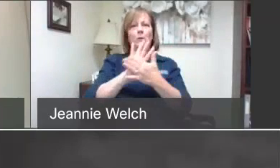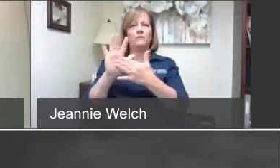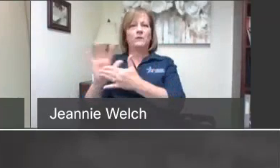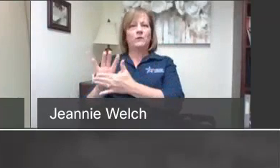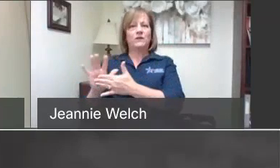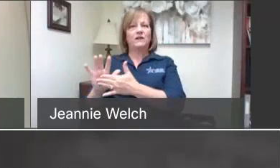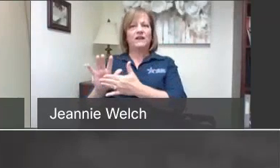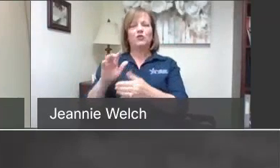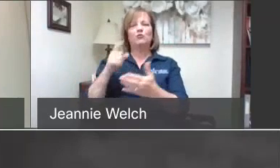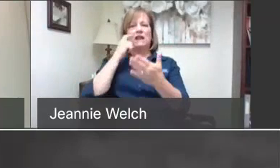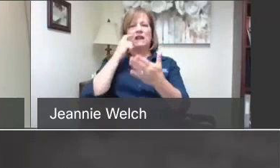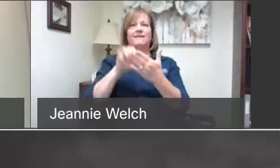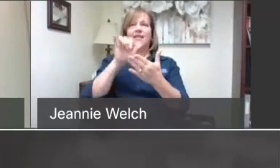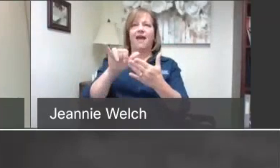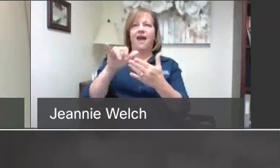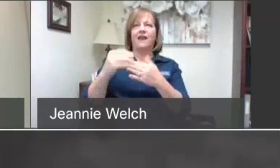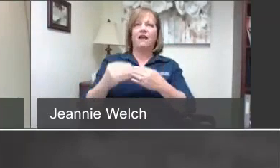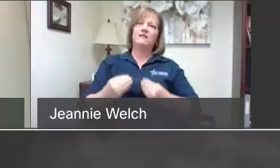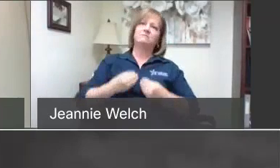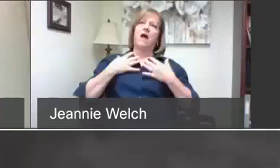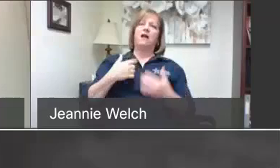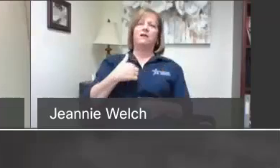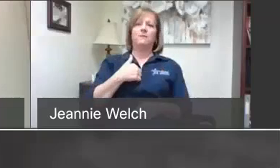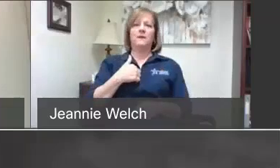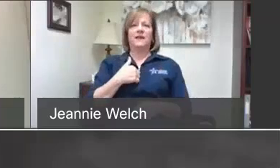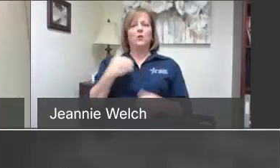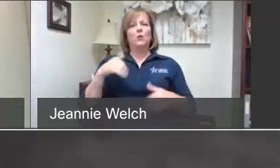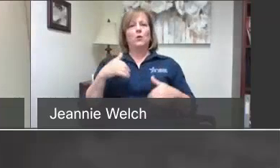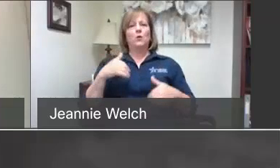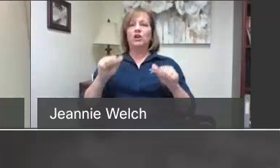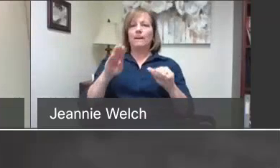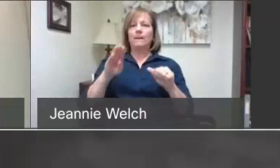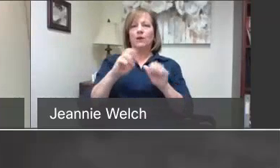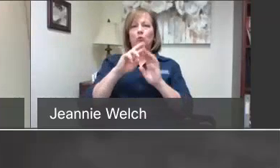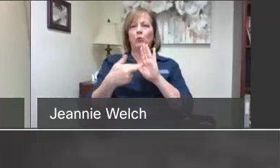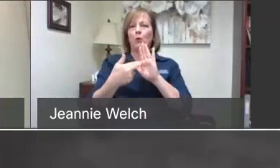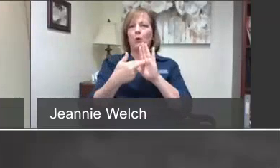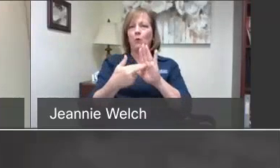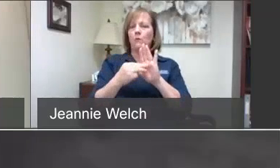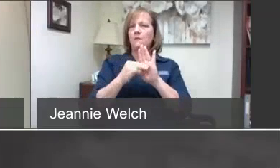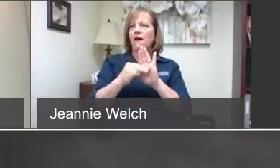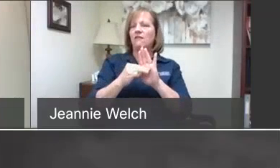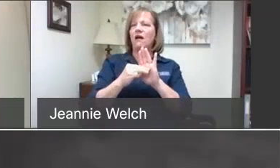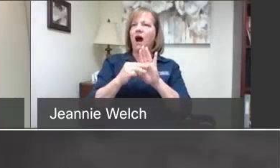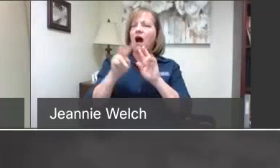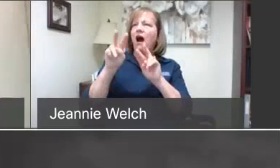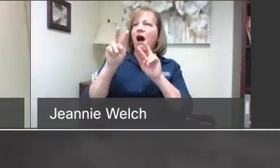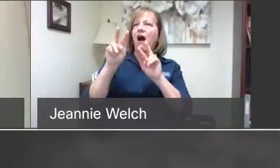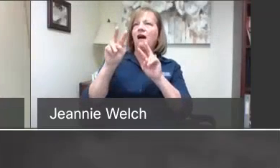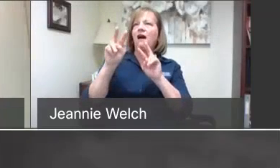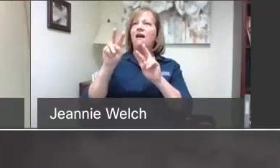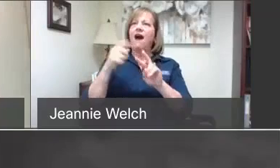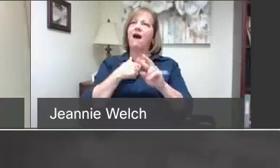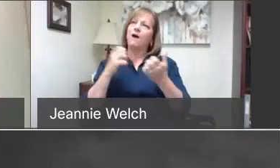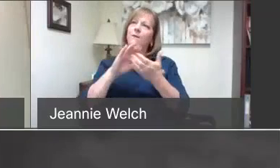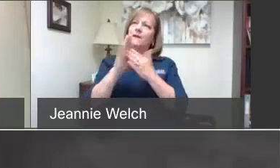our life, or it might have inspired us. It could be a role model for you. And ever since you're little, like, oh, I want to be like